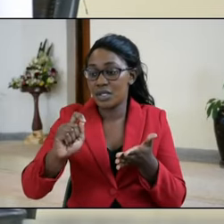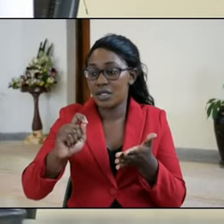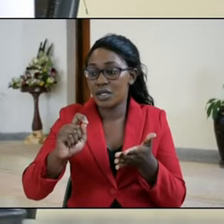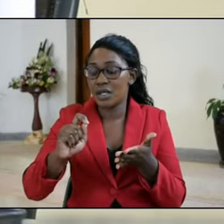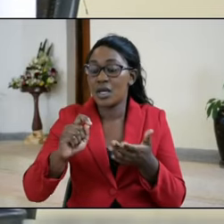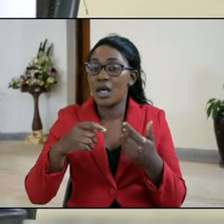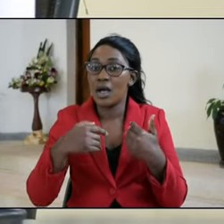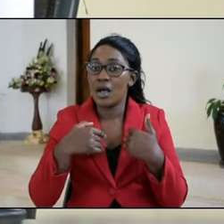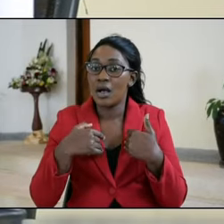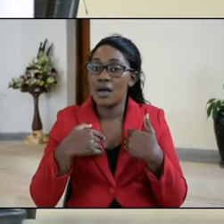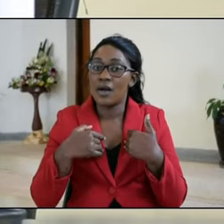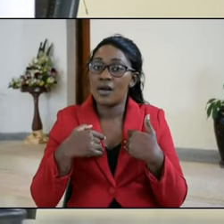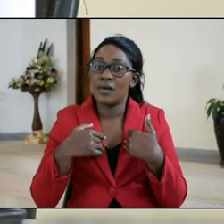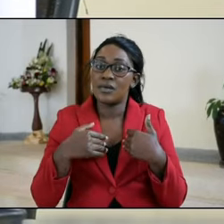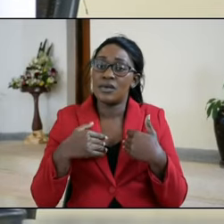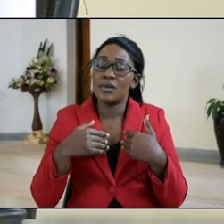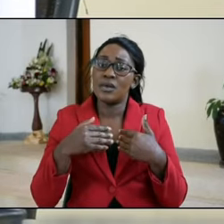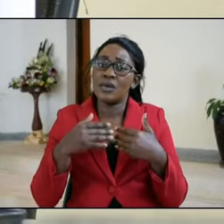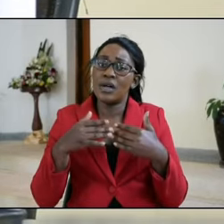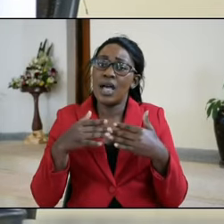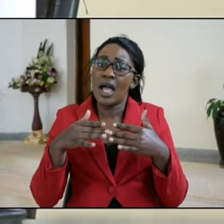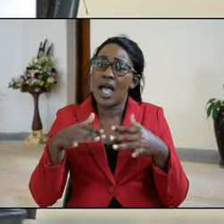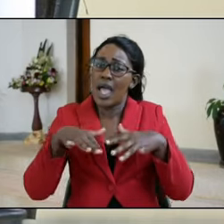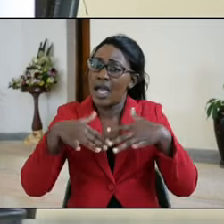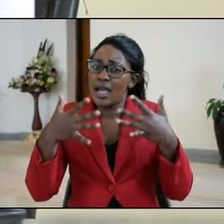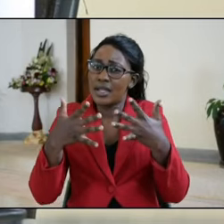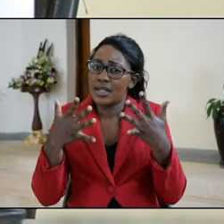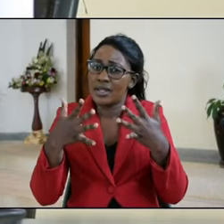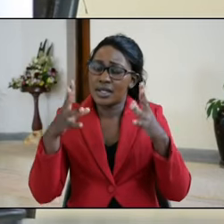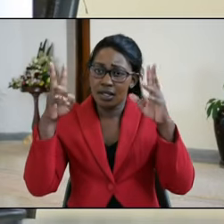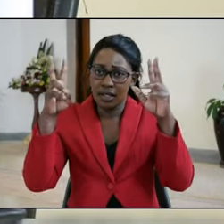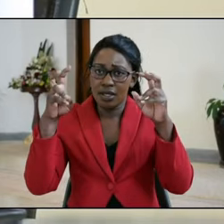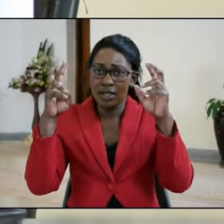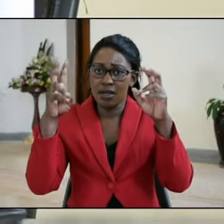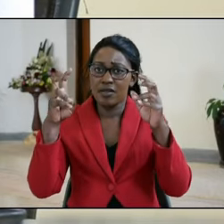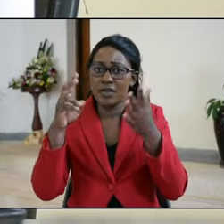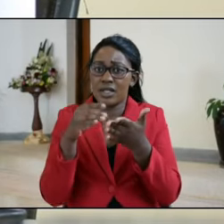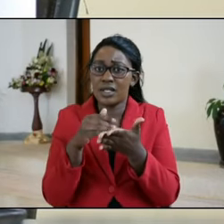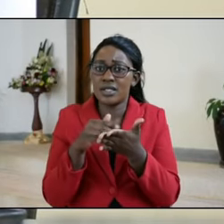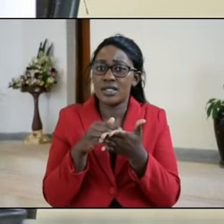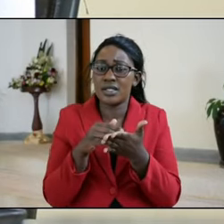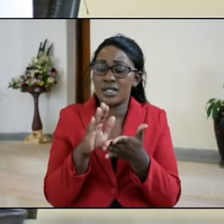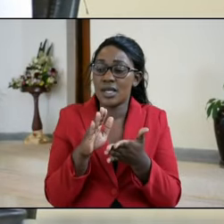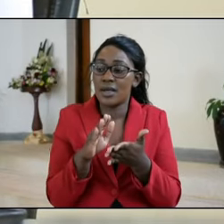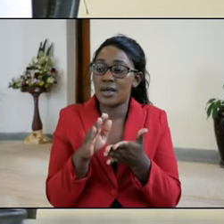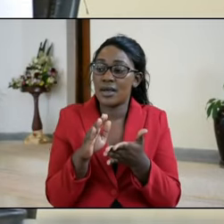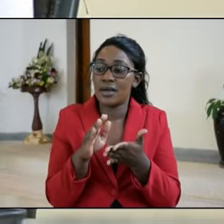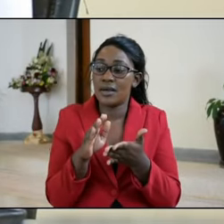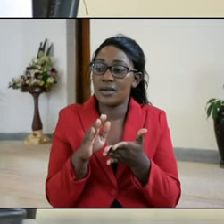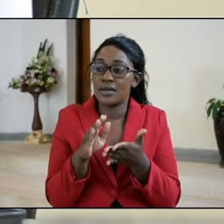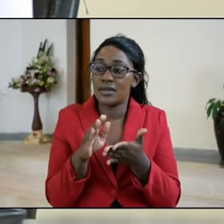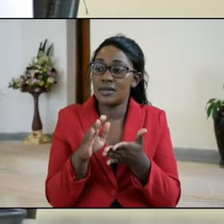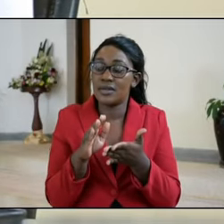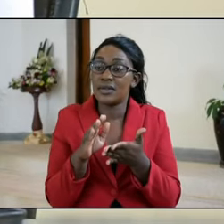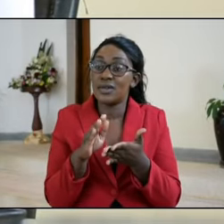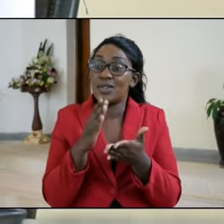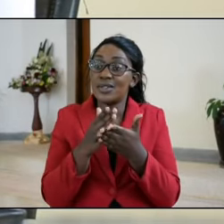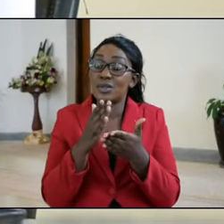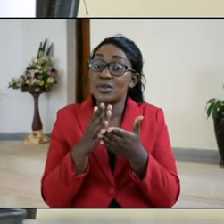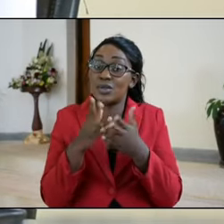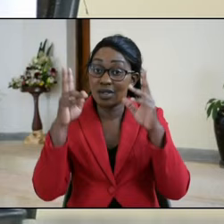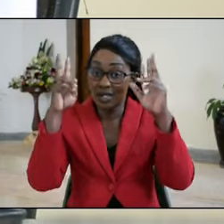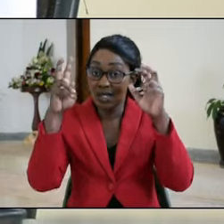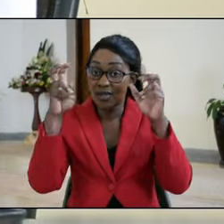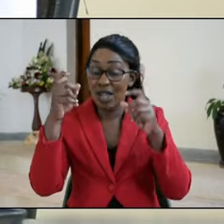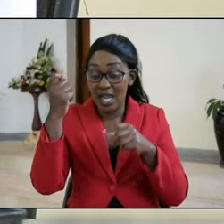Yeah, anything that the devil would send our way, and you know the devil also knows this scripture, he knows